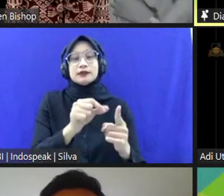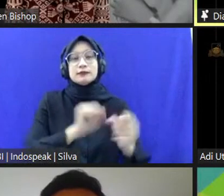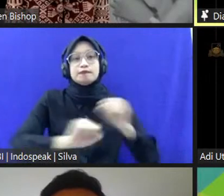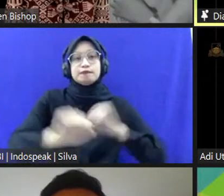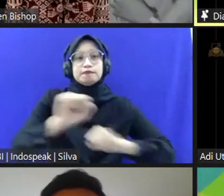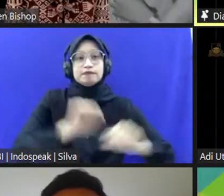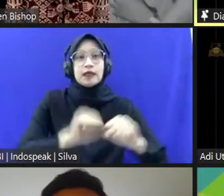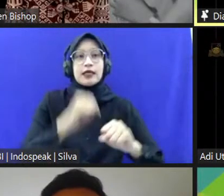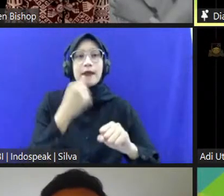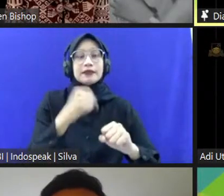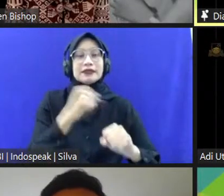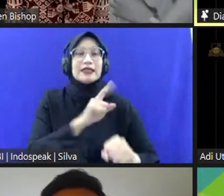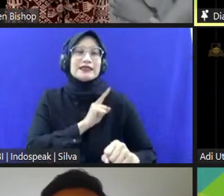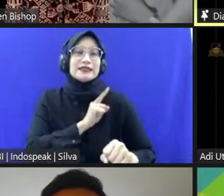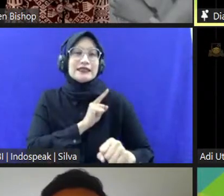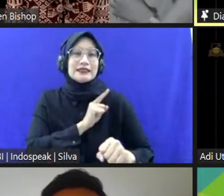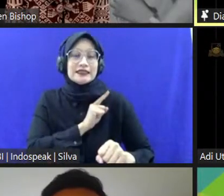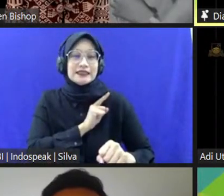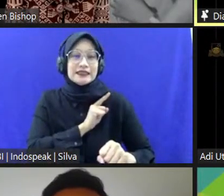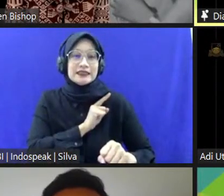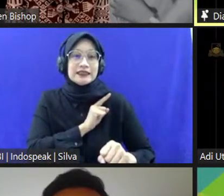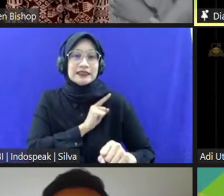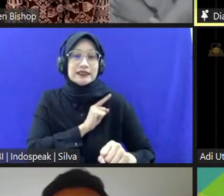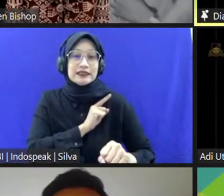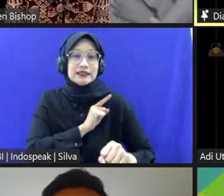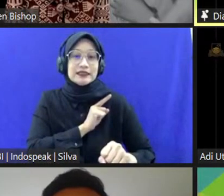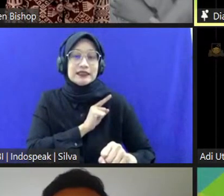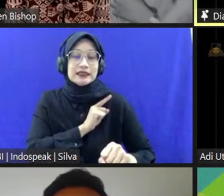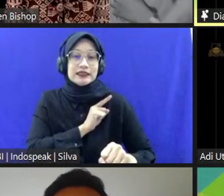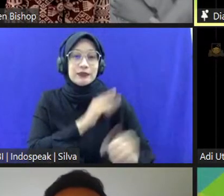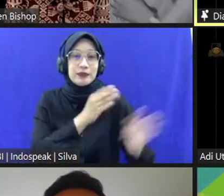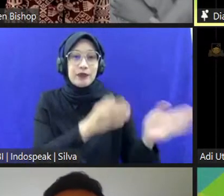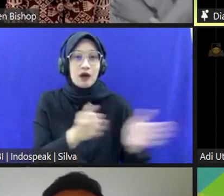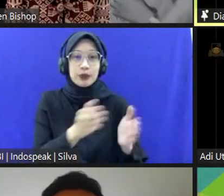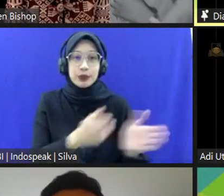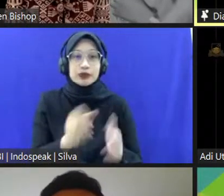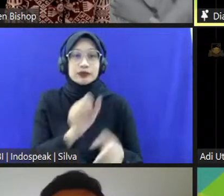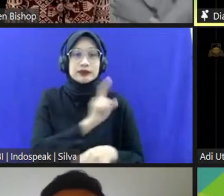autonomy or authority or their own agency to